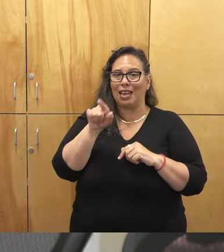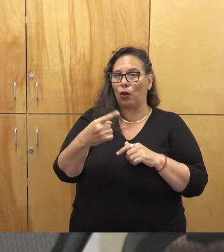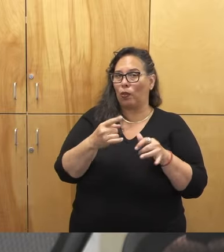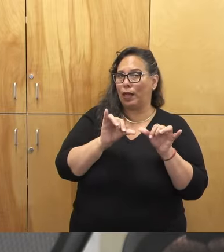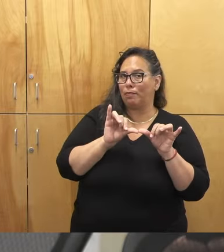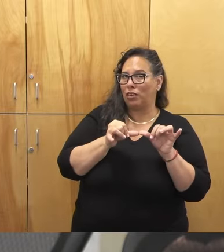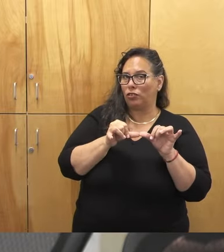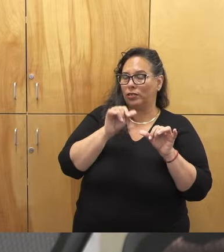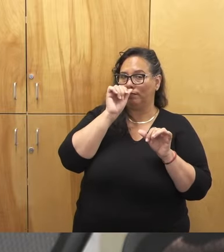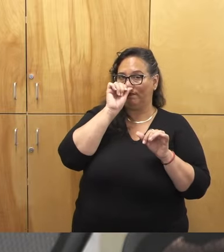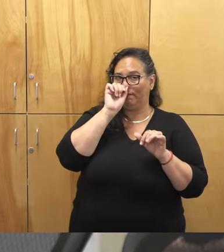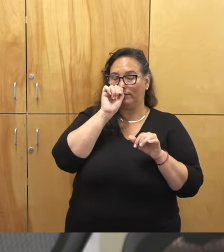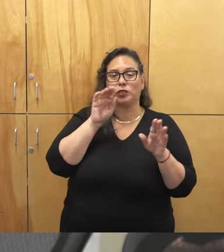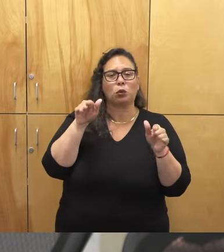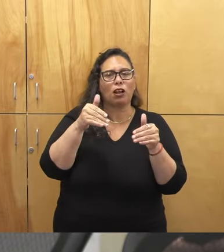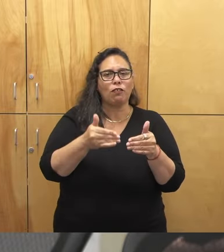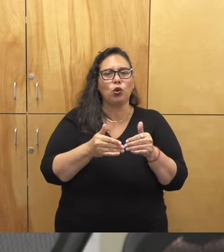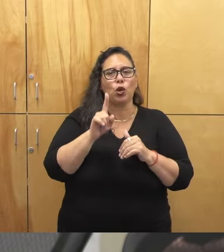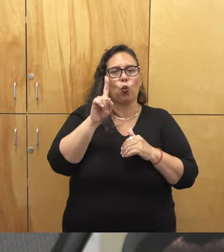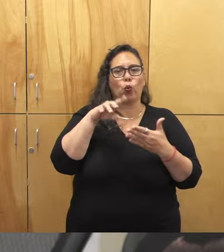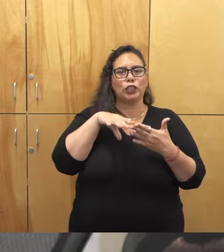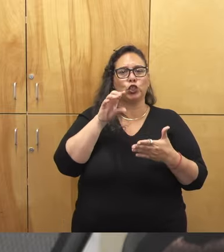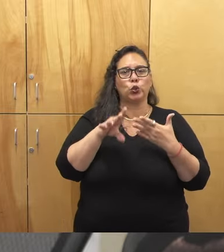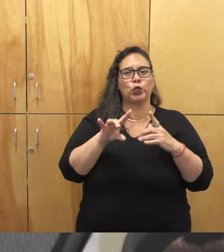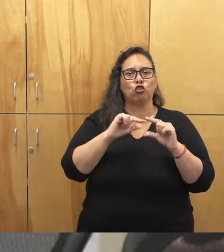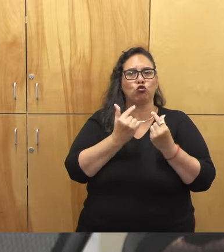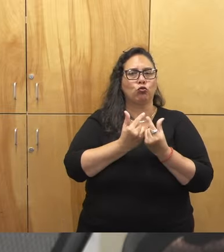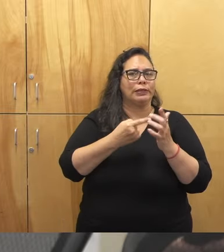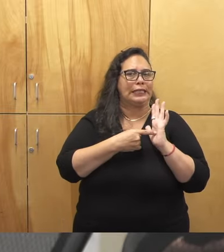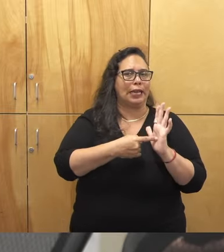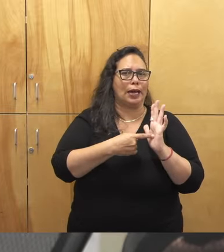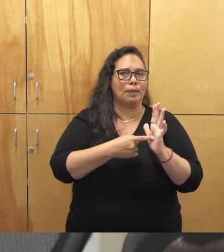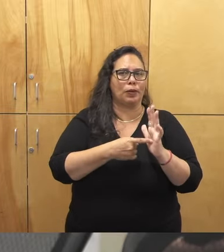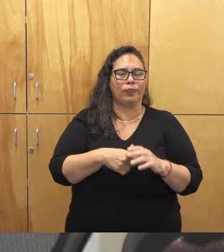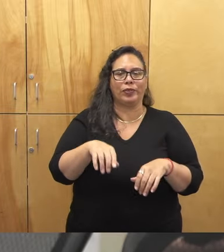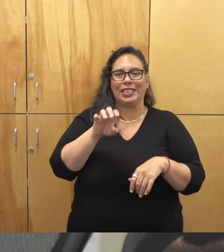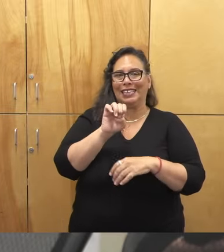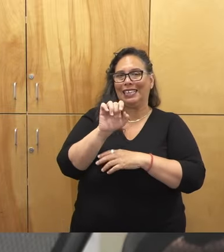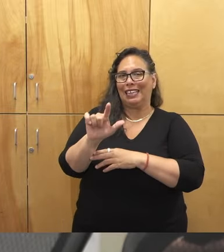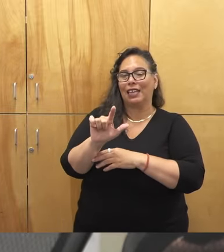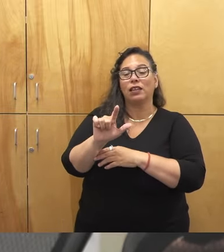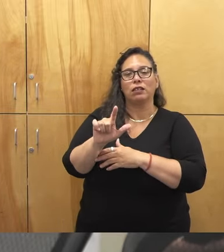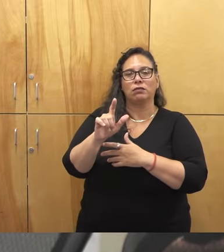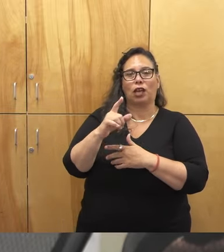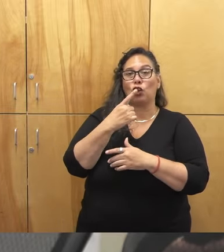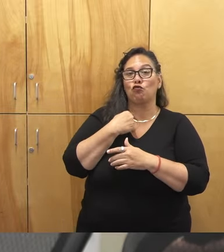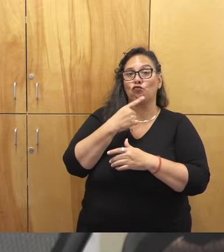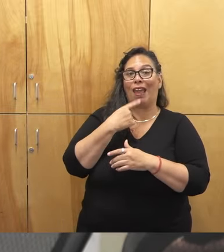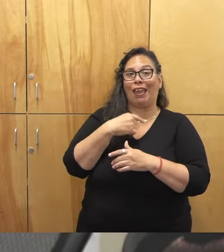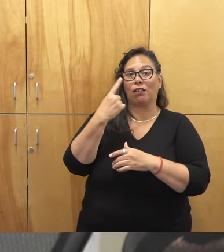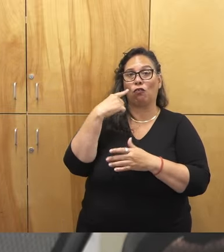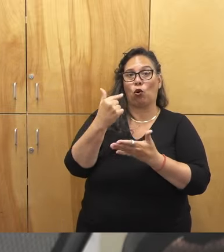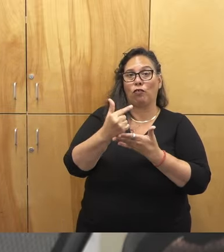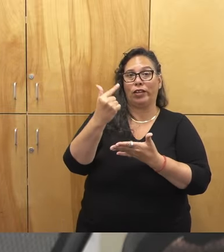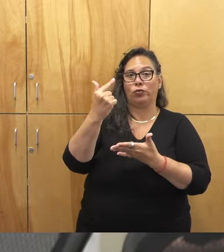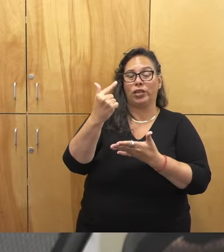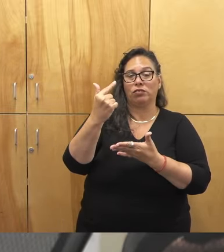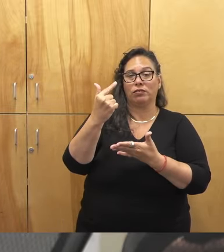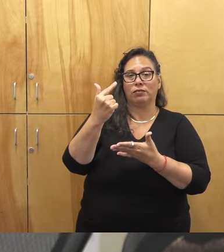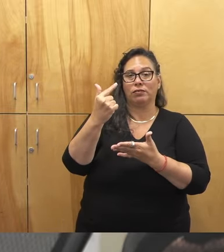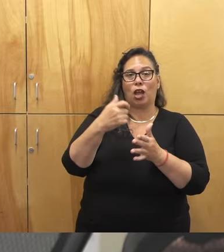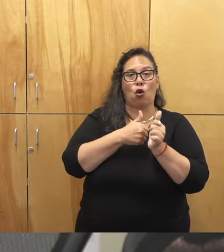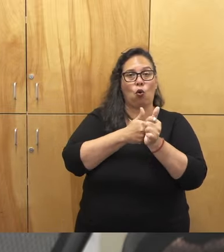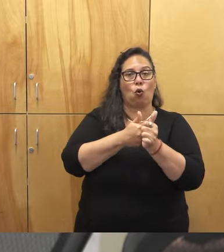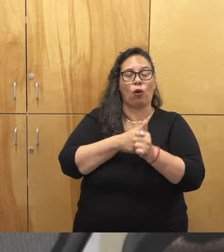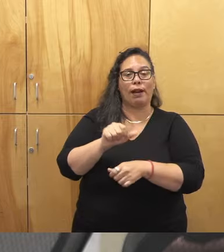metrics. So let me just focus on one student group just as an example. English learners are in the red for graduation. According